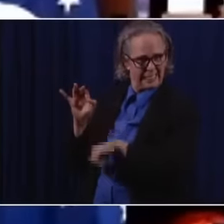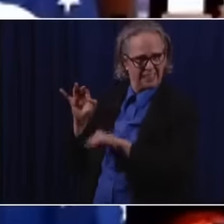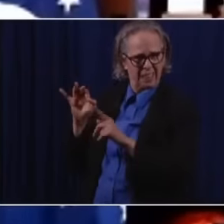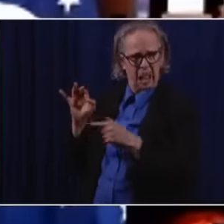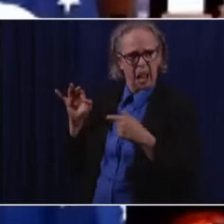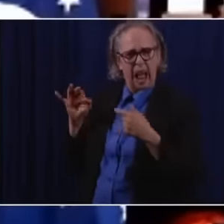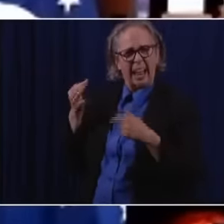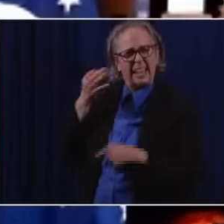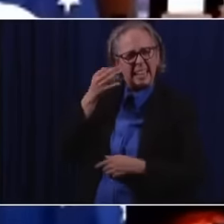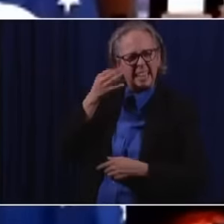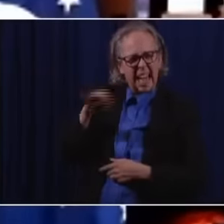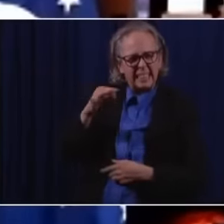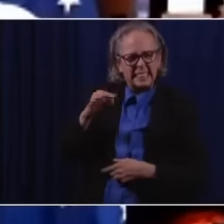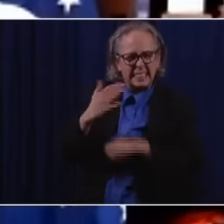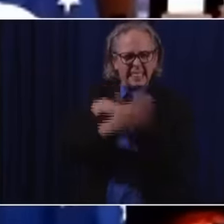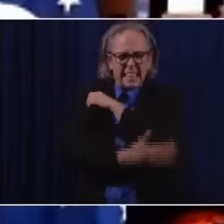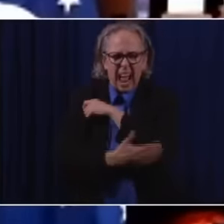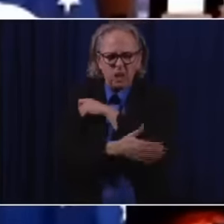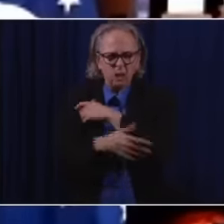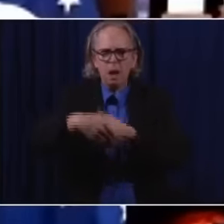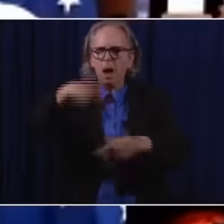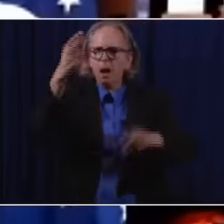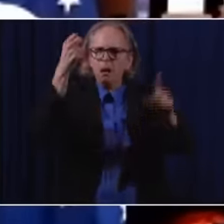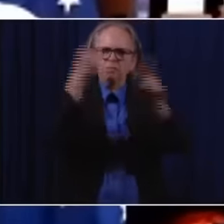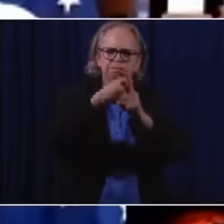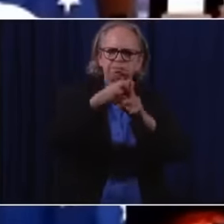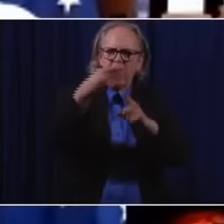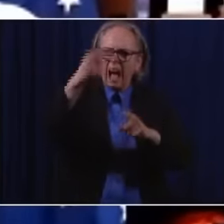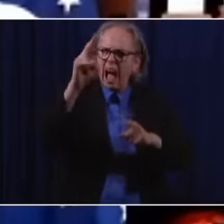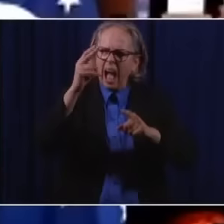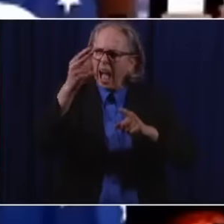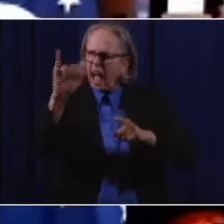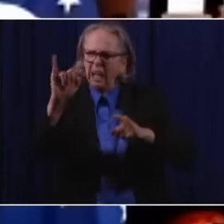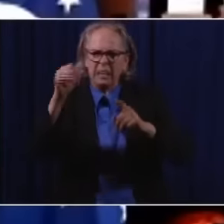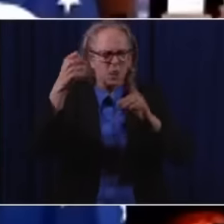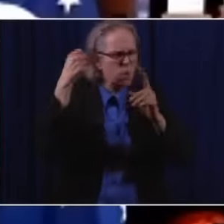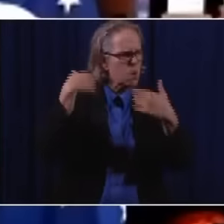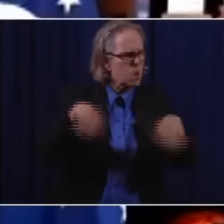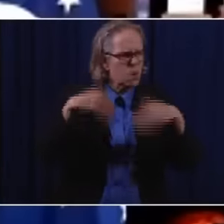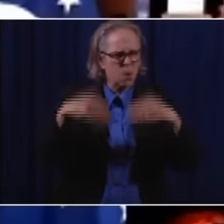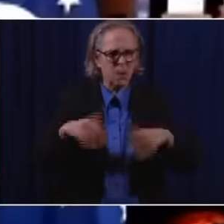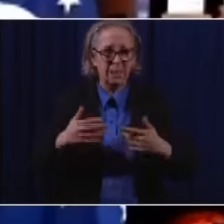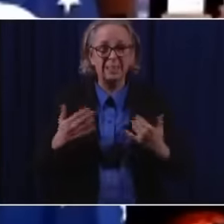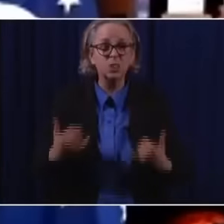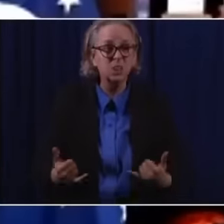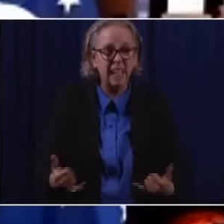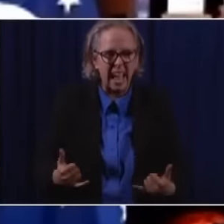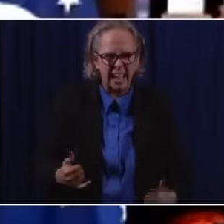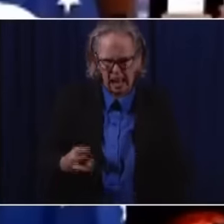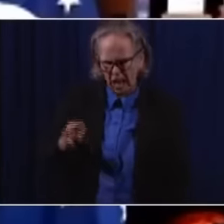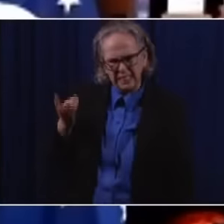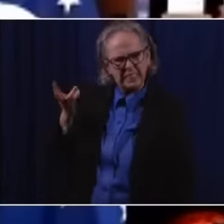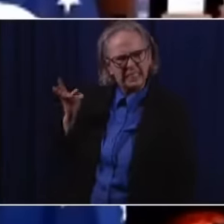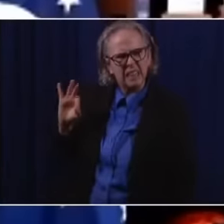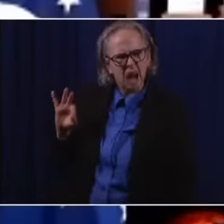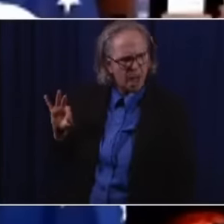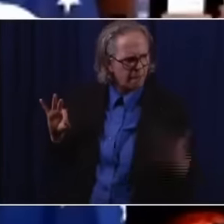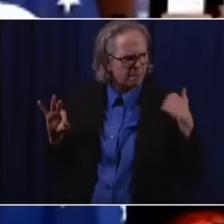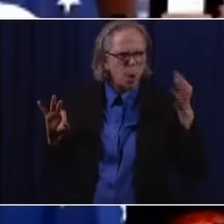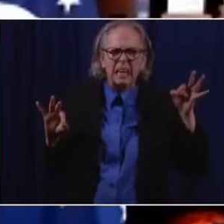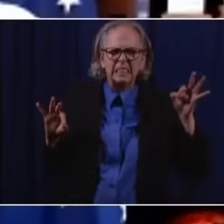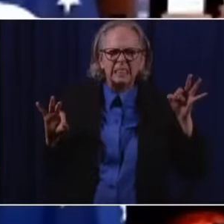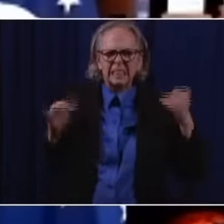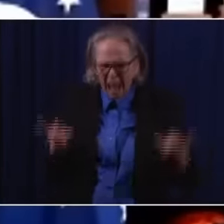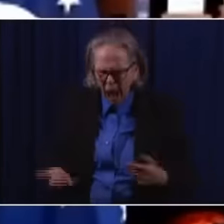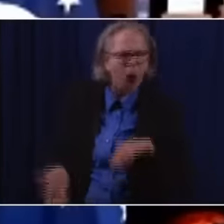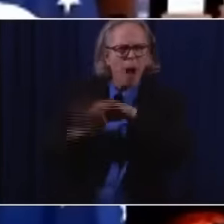high incidence, meaning that they had over 100 cases per 100,000. As of today, we have 69 counties that